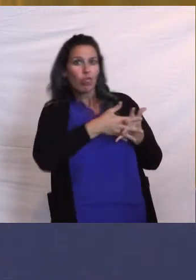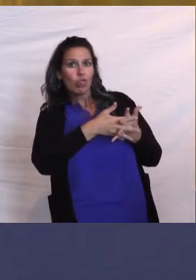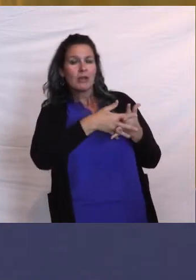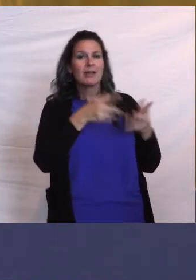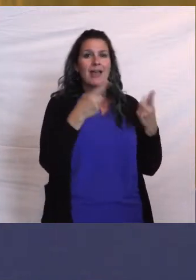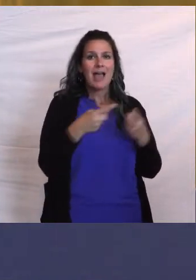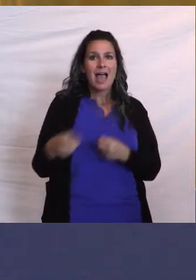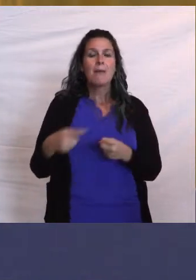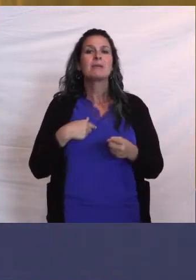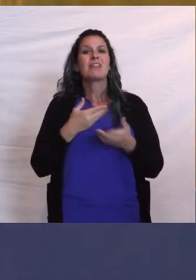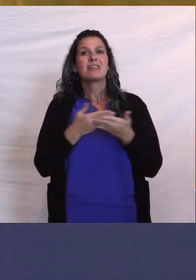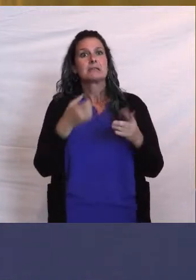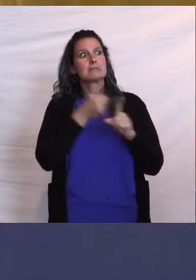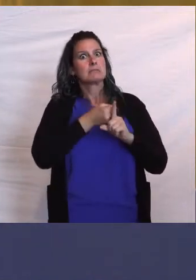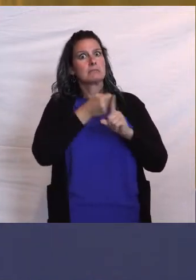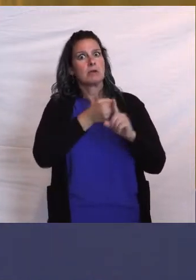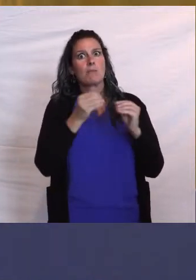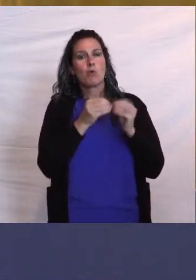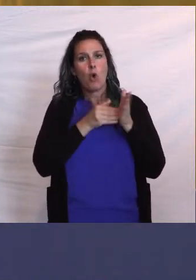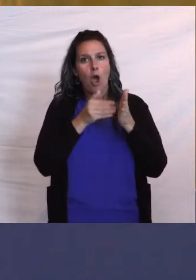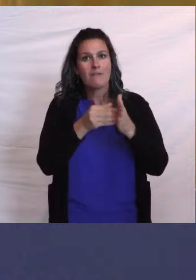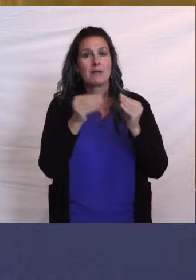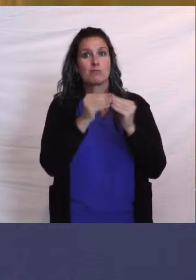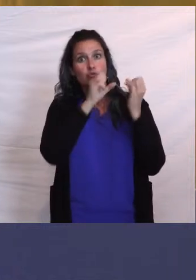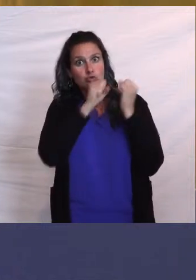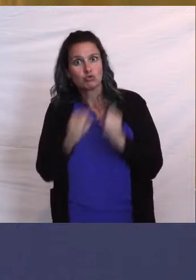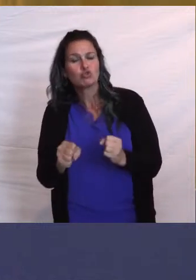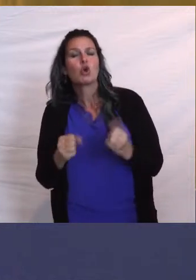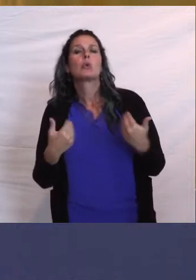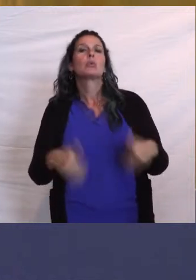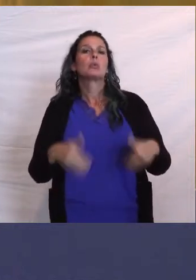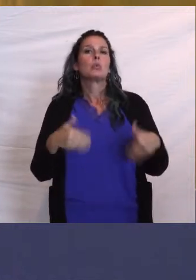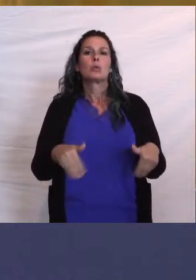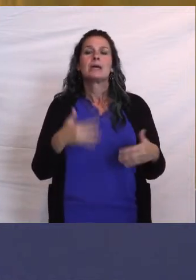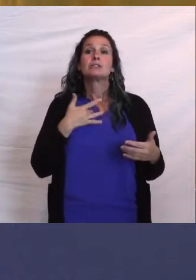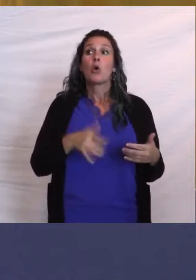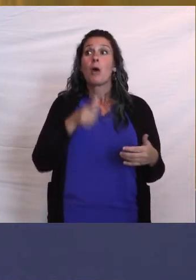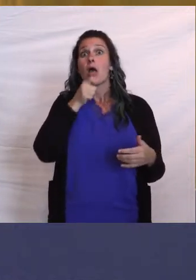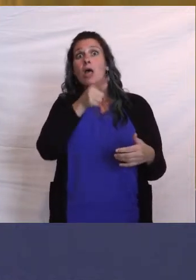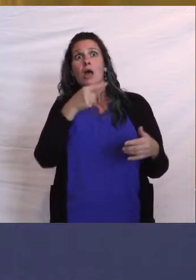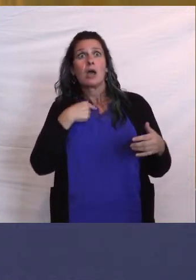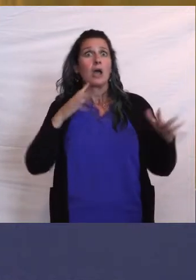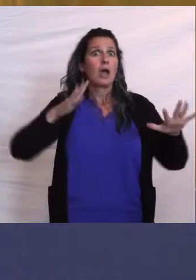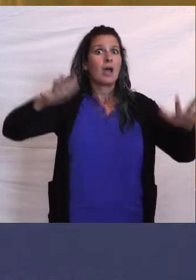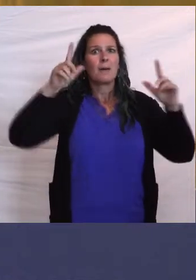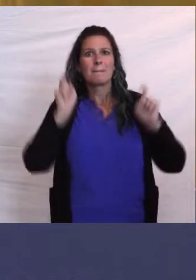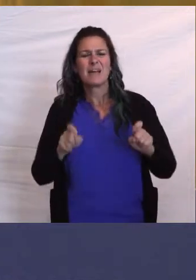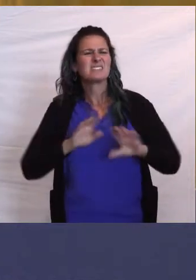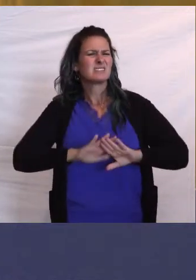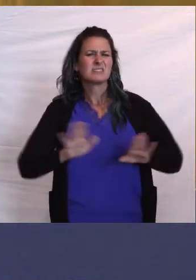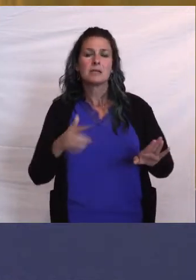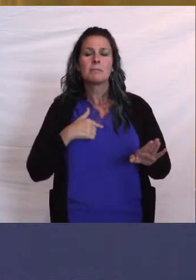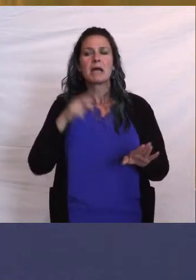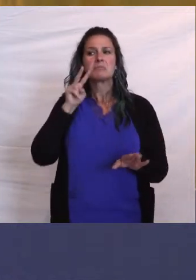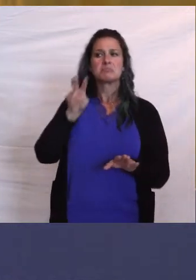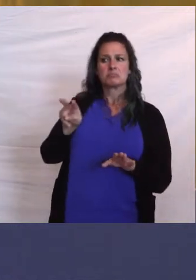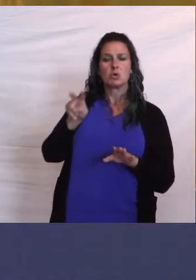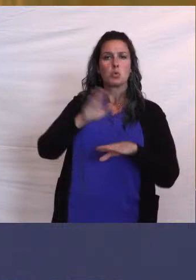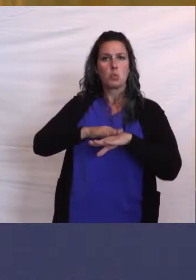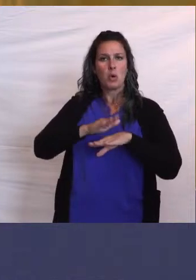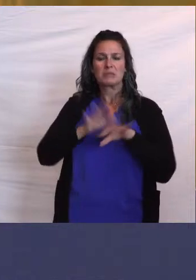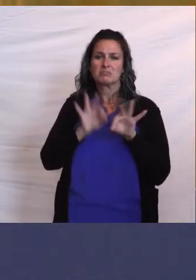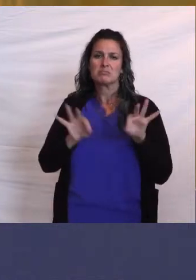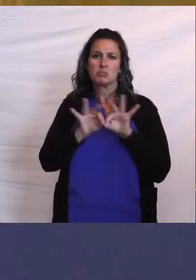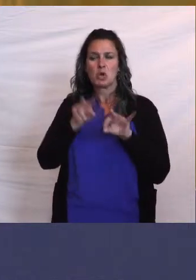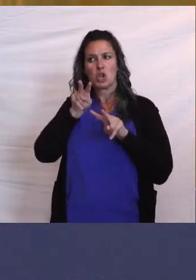more intensity. Let's all, we don't want to cry wolf here, but make sure you're taking the warning seriously, everybody.